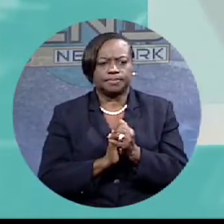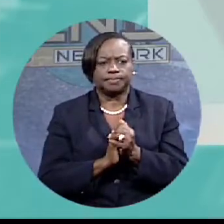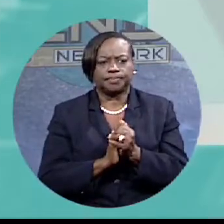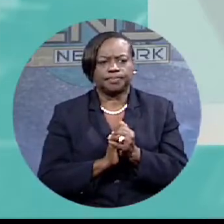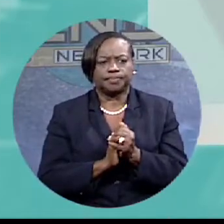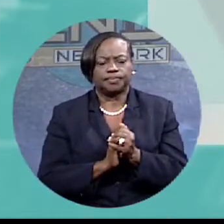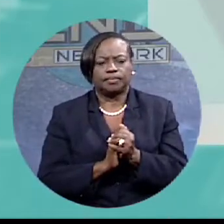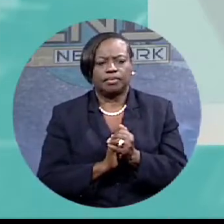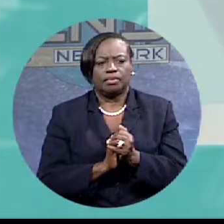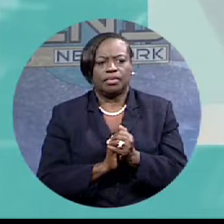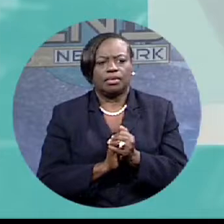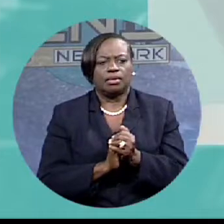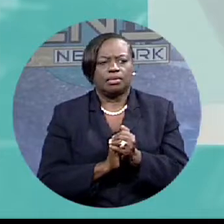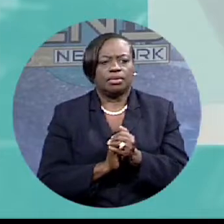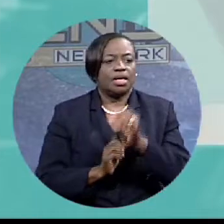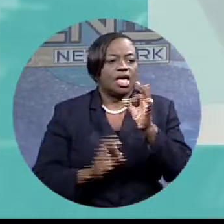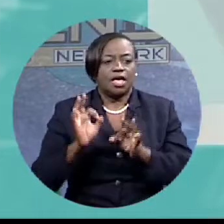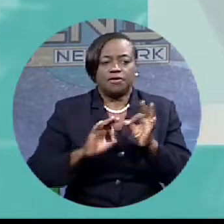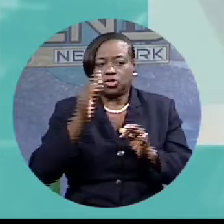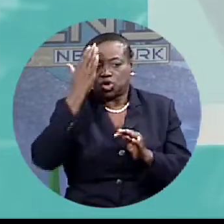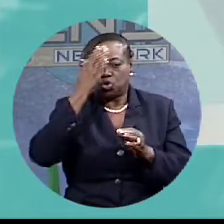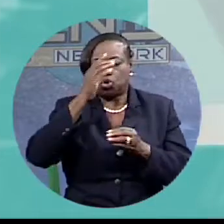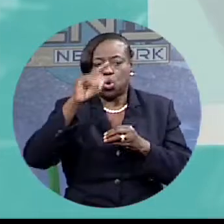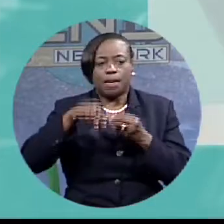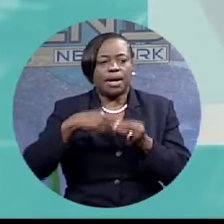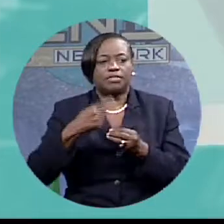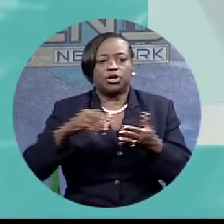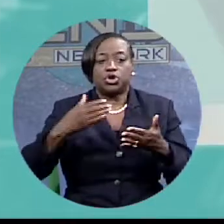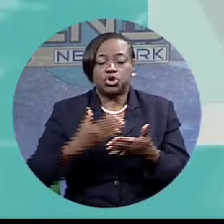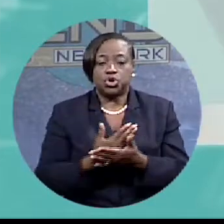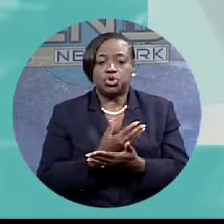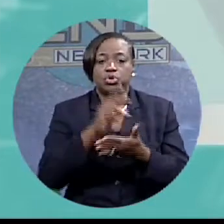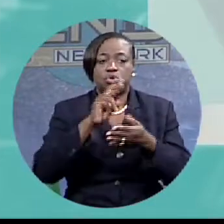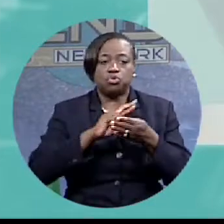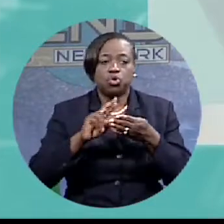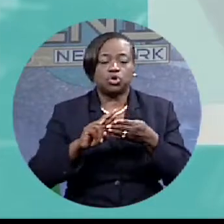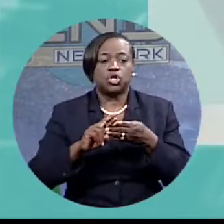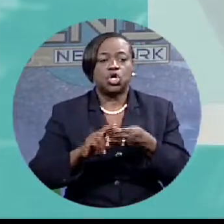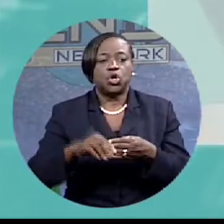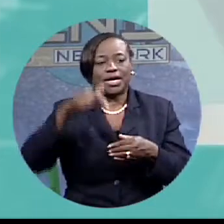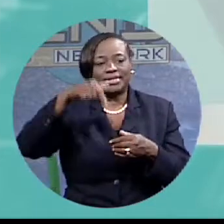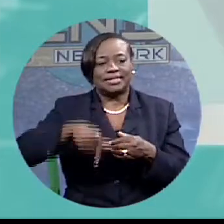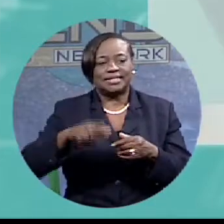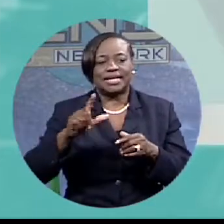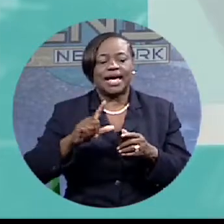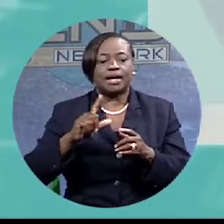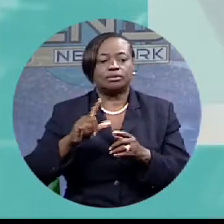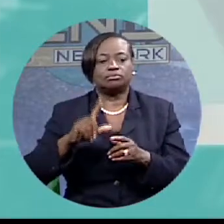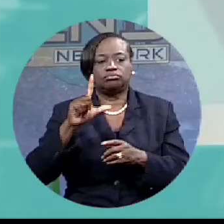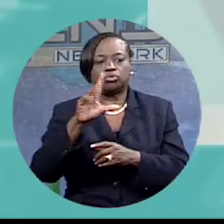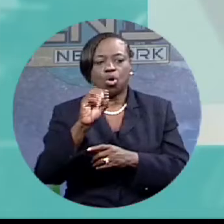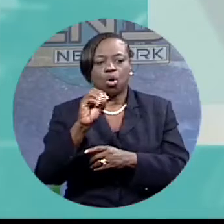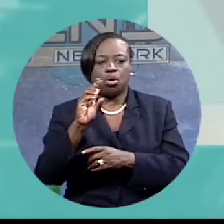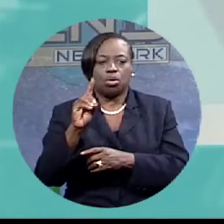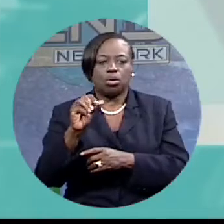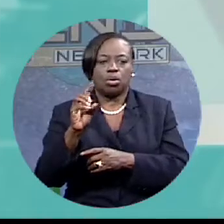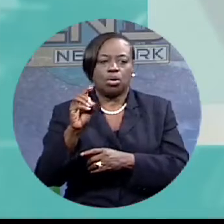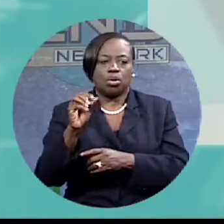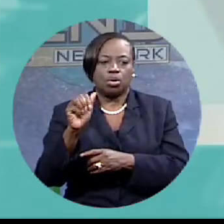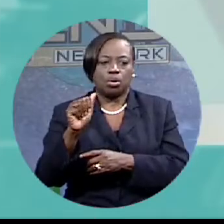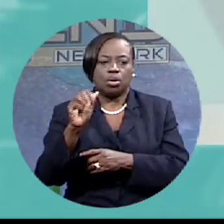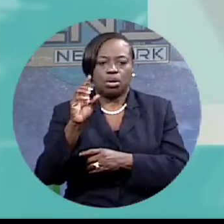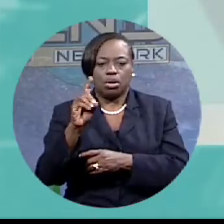www.znsbahamas.com. Now, if you're not familiar with the new rules, you can read or download them on our interactive page. The results of our poll will be revealed